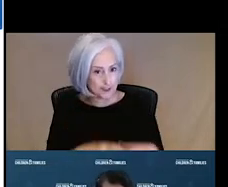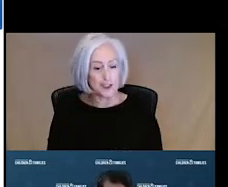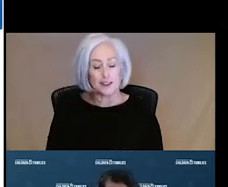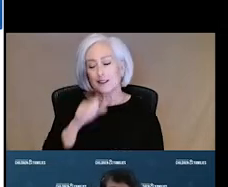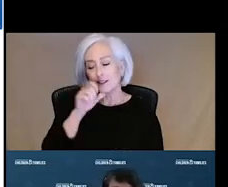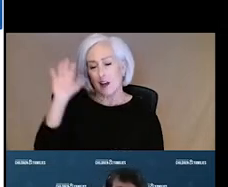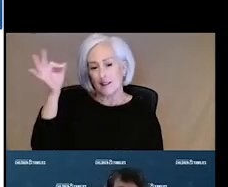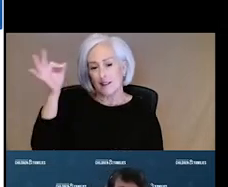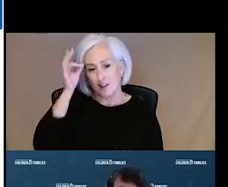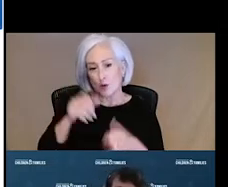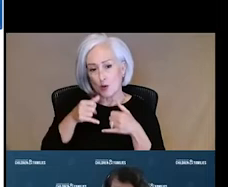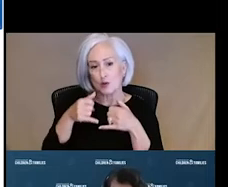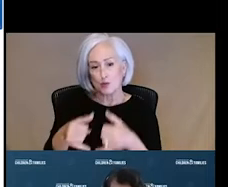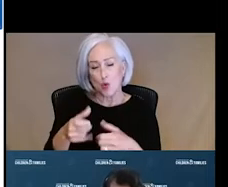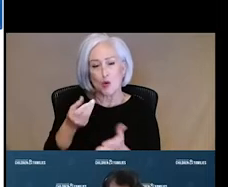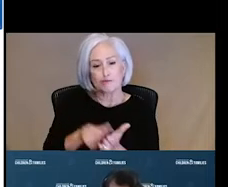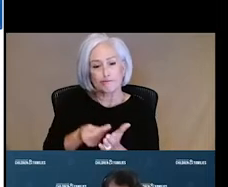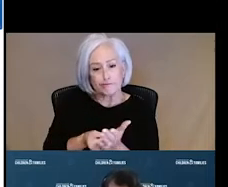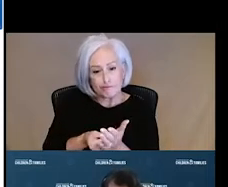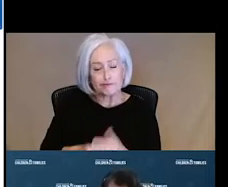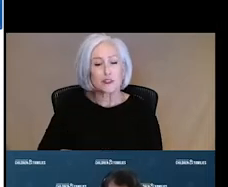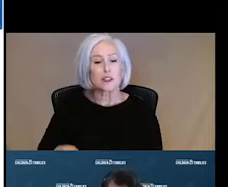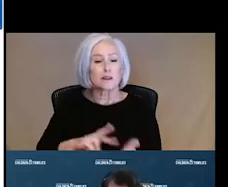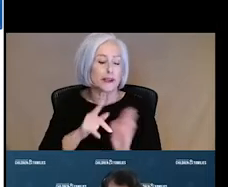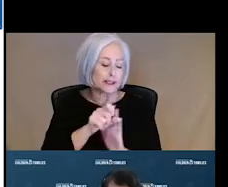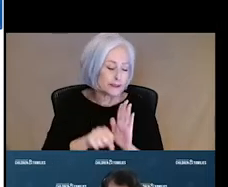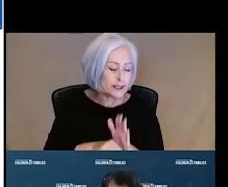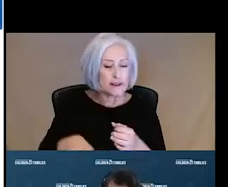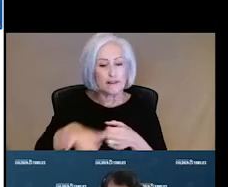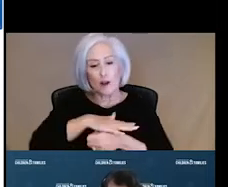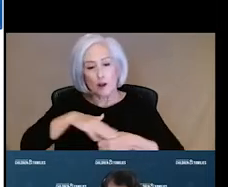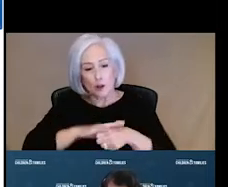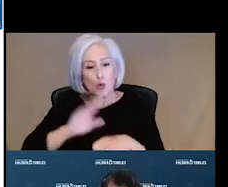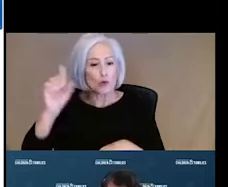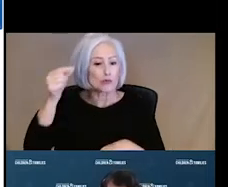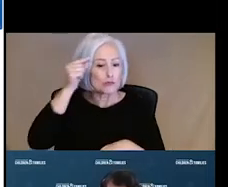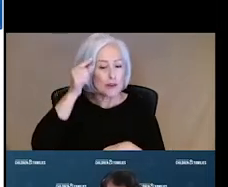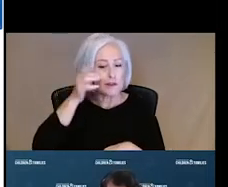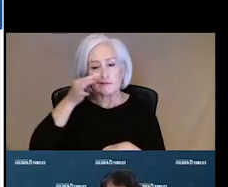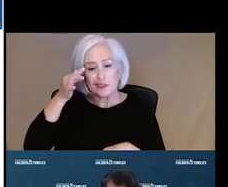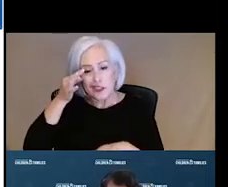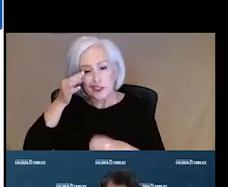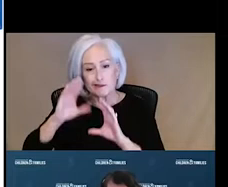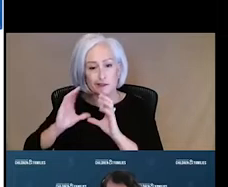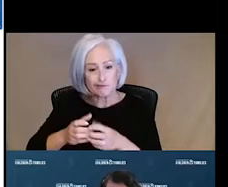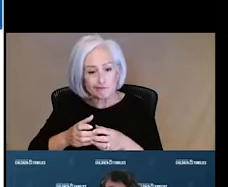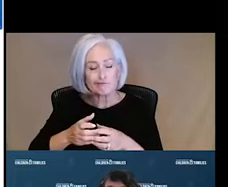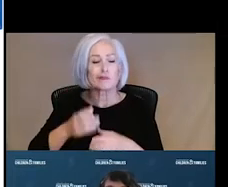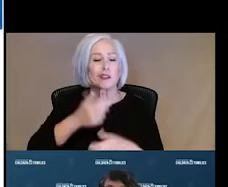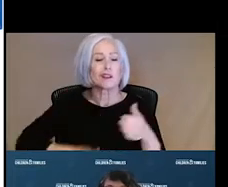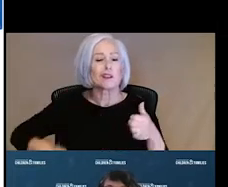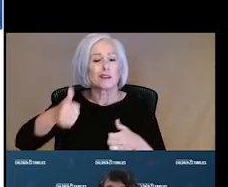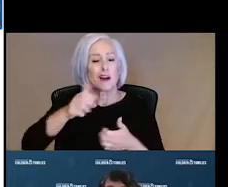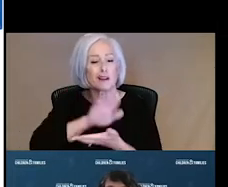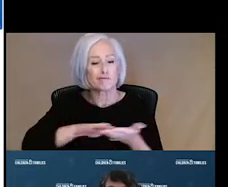An entity, a non-federal entity means a state, local, government, Indian tribe, institution of higher education or nonprofit